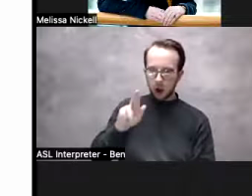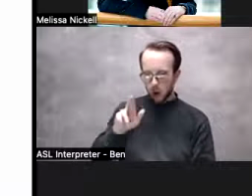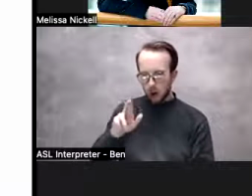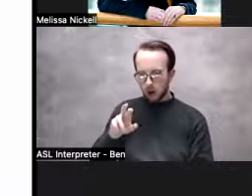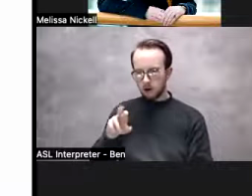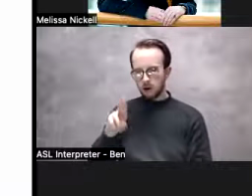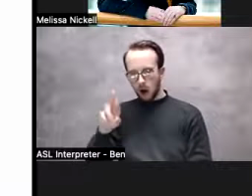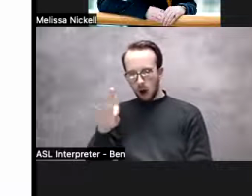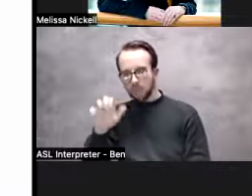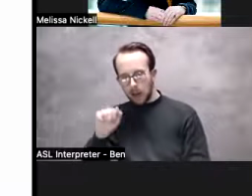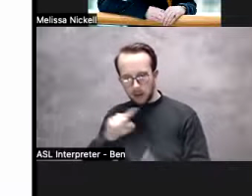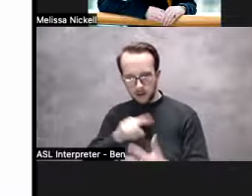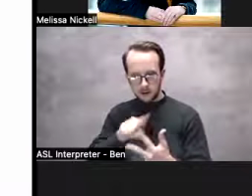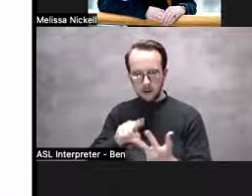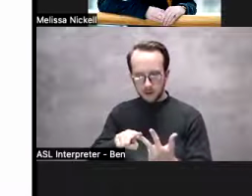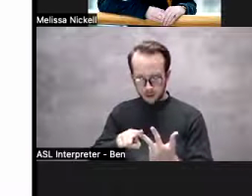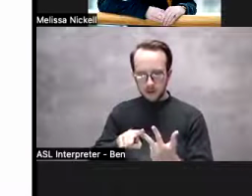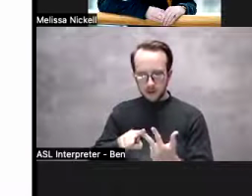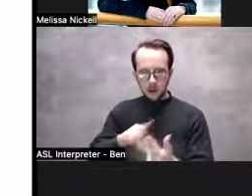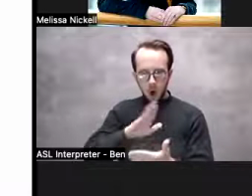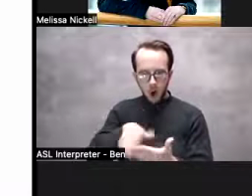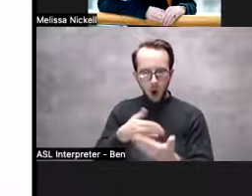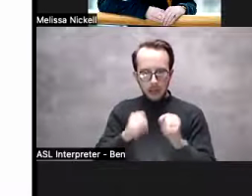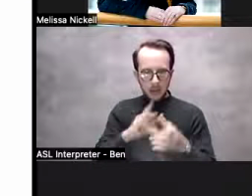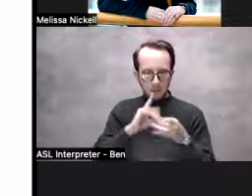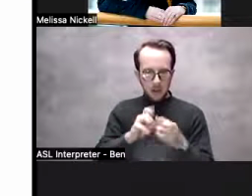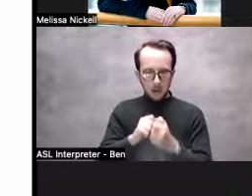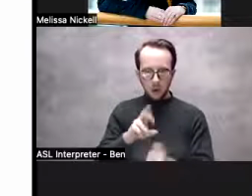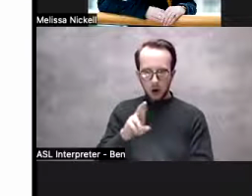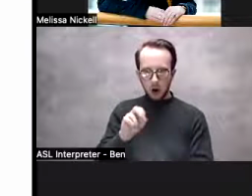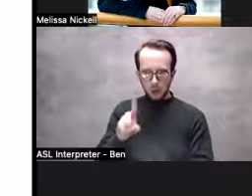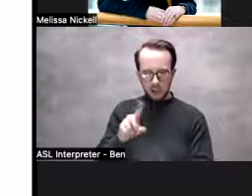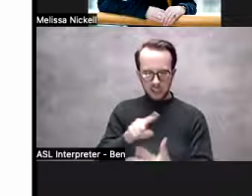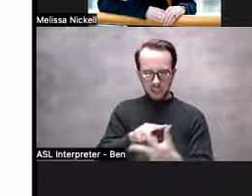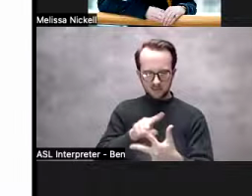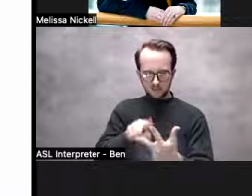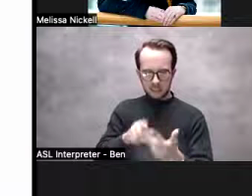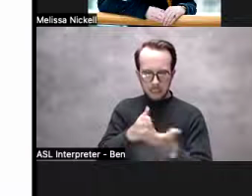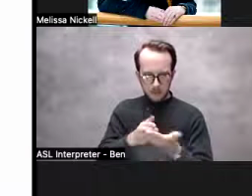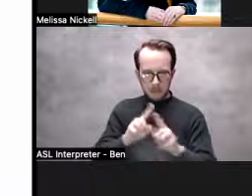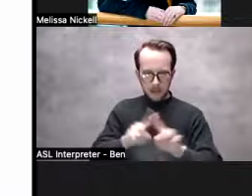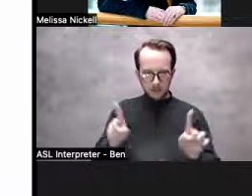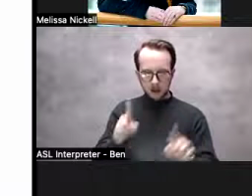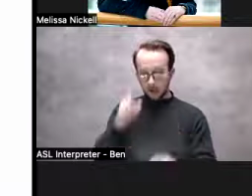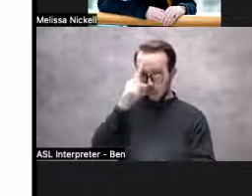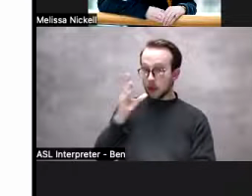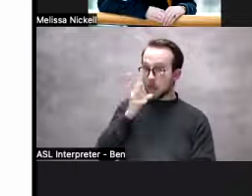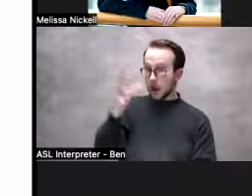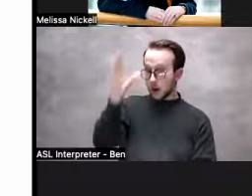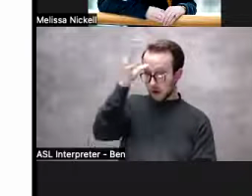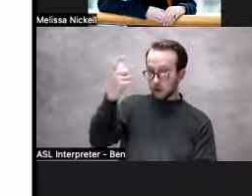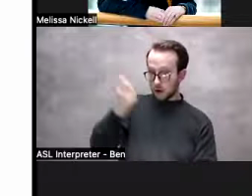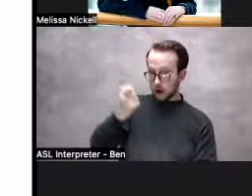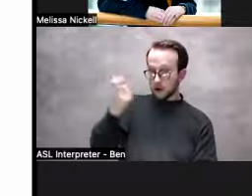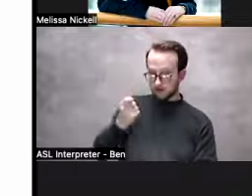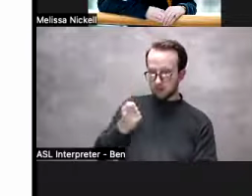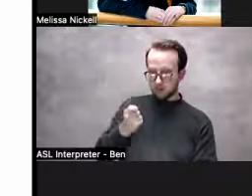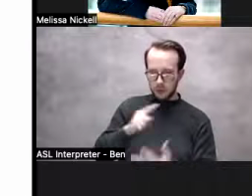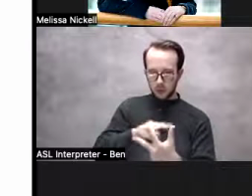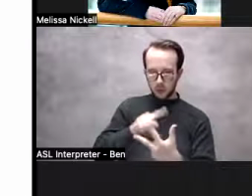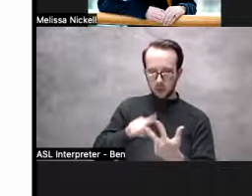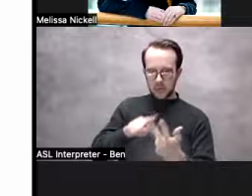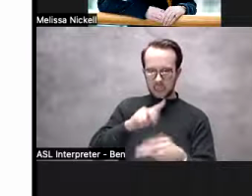into the R01 category. Some of the things are a little bit different. But for the parent grant, there's sort of three types of